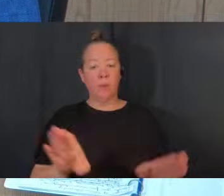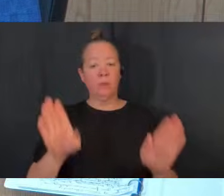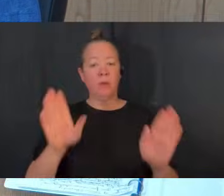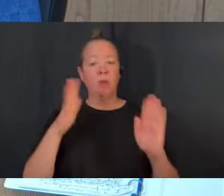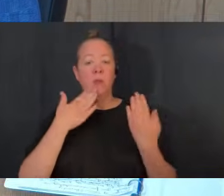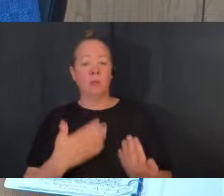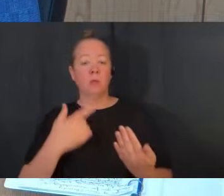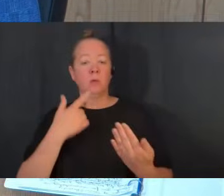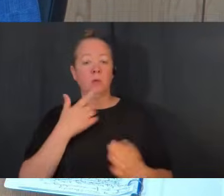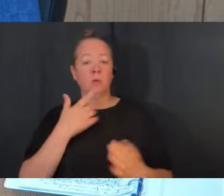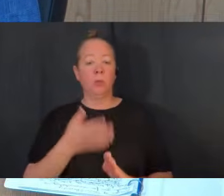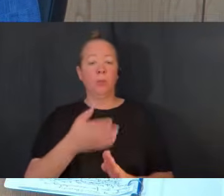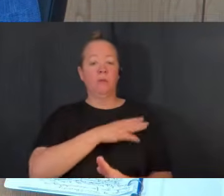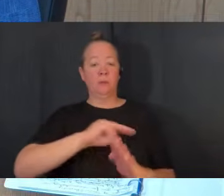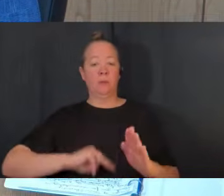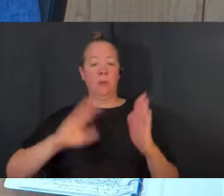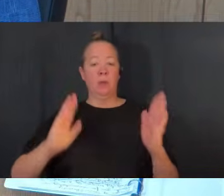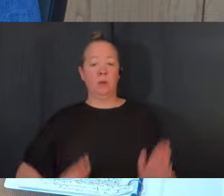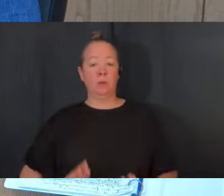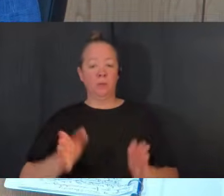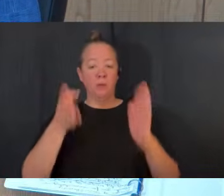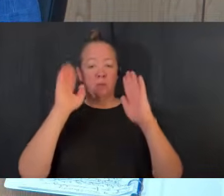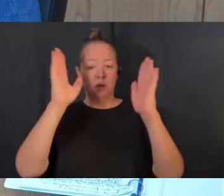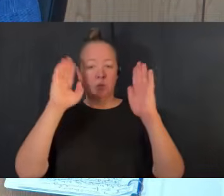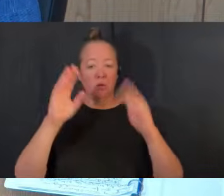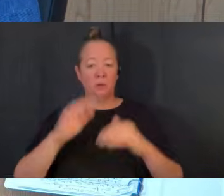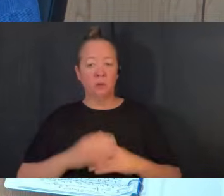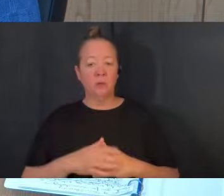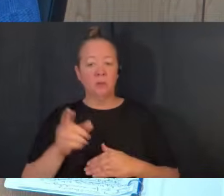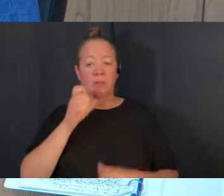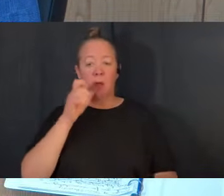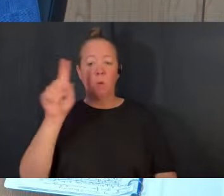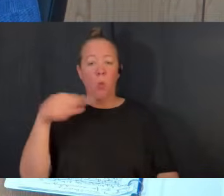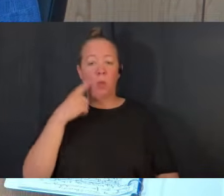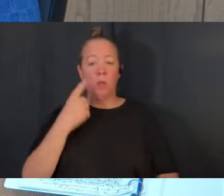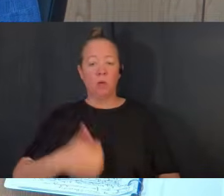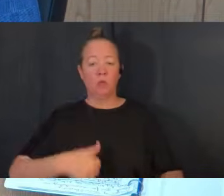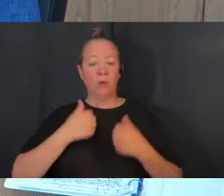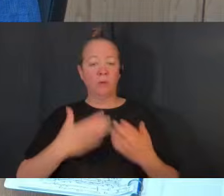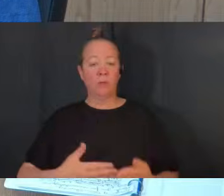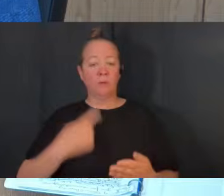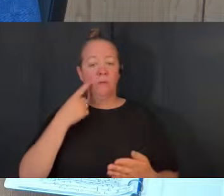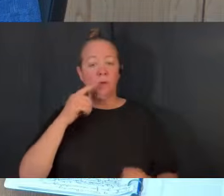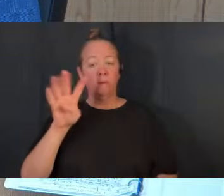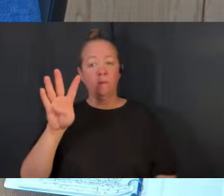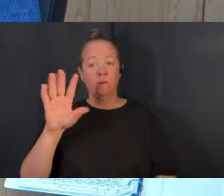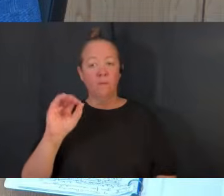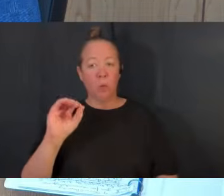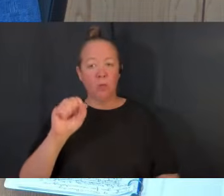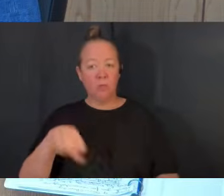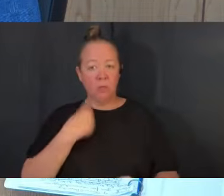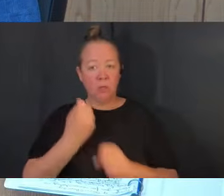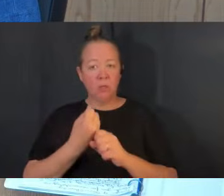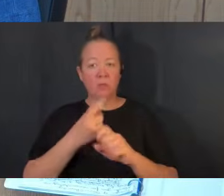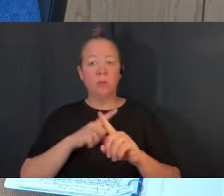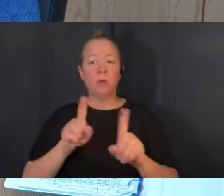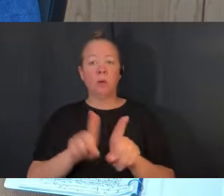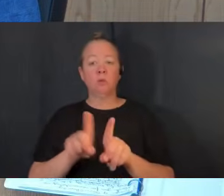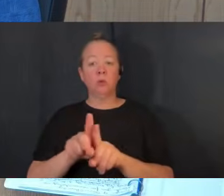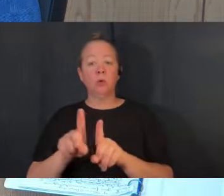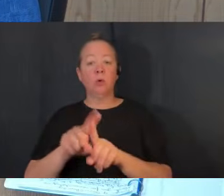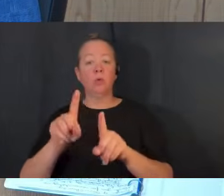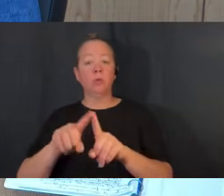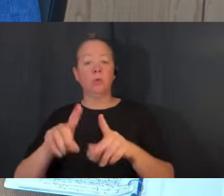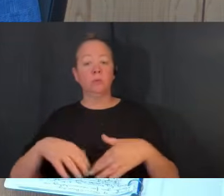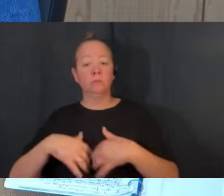for bringing to attention that he was not only a resident for 40 years, but he also started in the public works